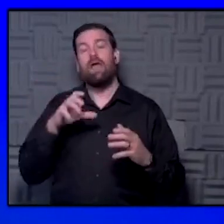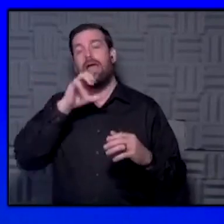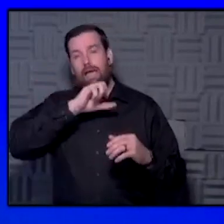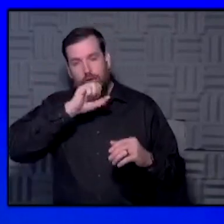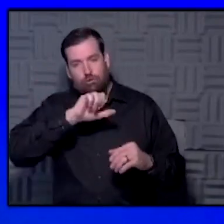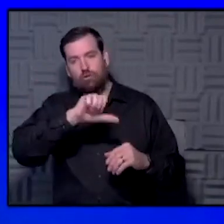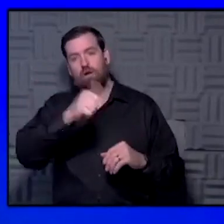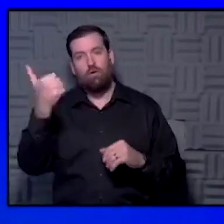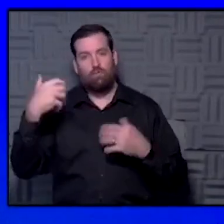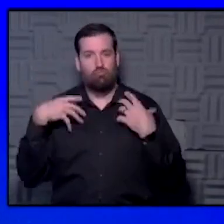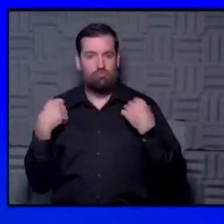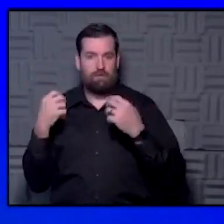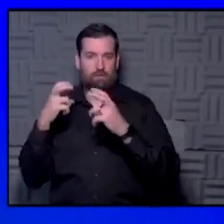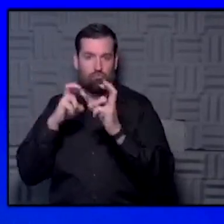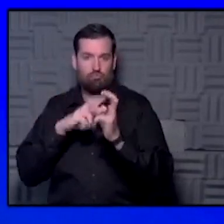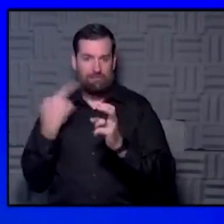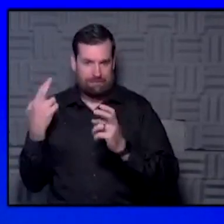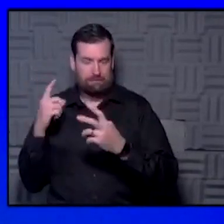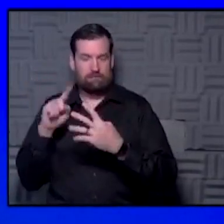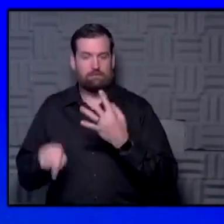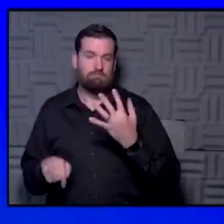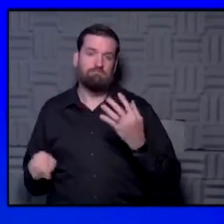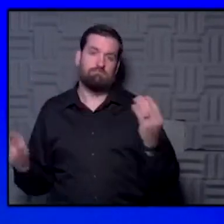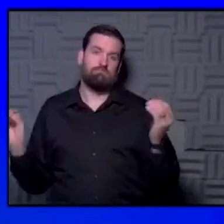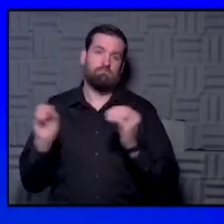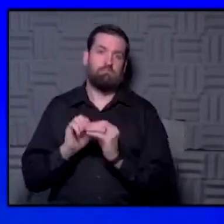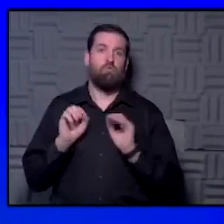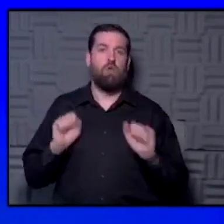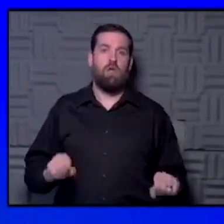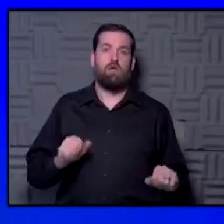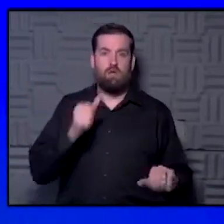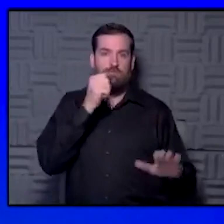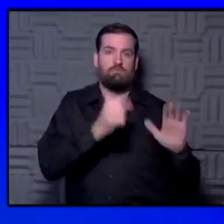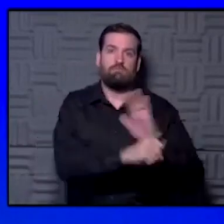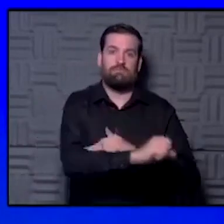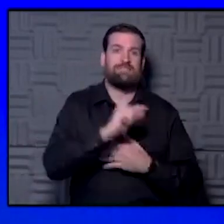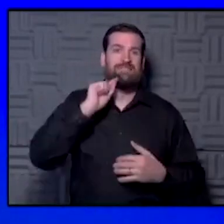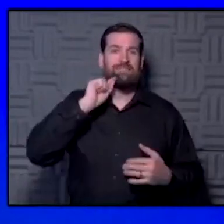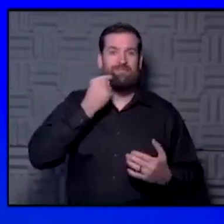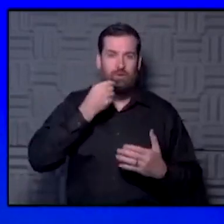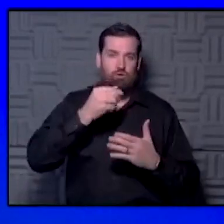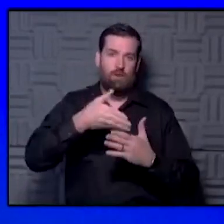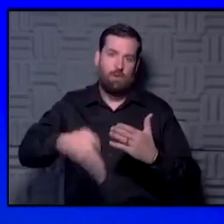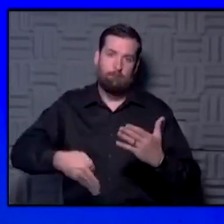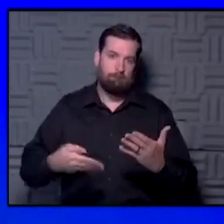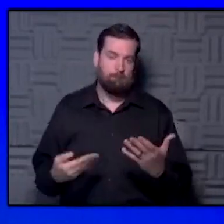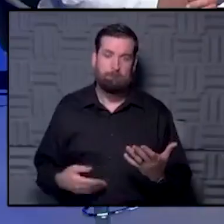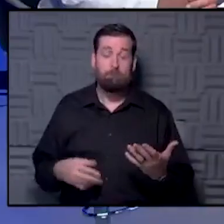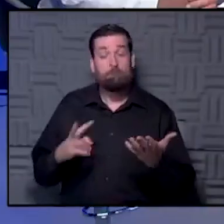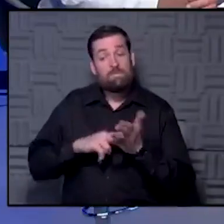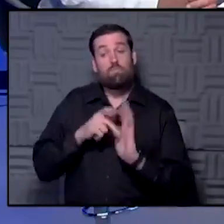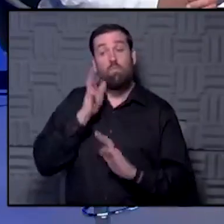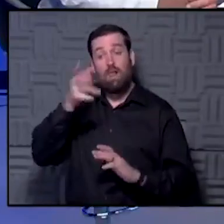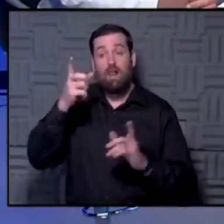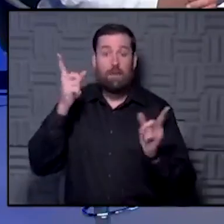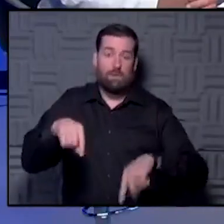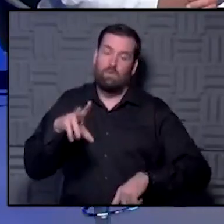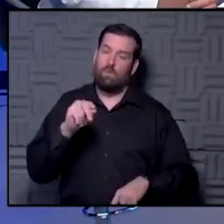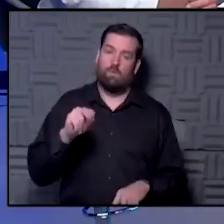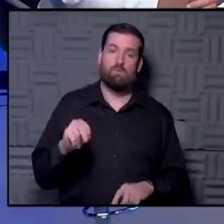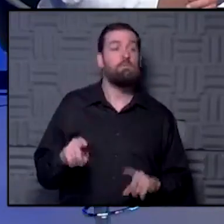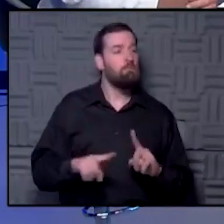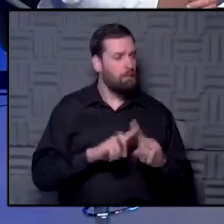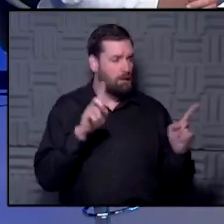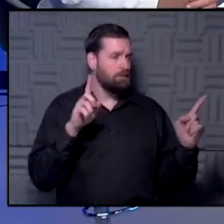age and other comorbidities put you at higher risk of having hospitalization and severe outcomes. It doesn't mean it's going to happen. So. Yeah, and so I think that the odds are that